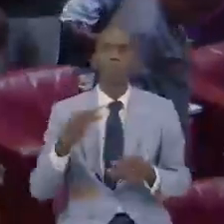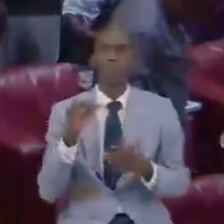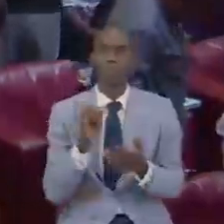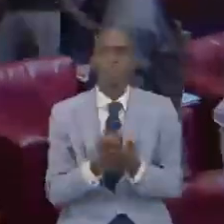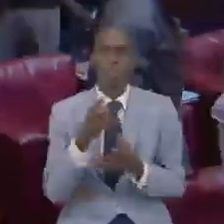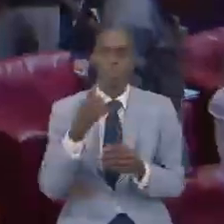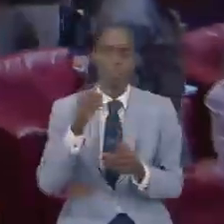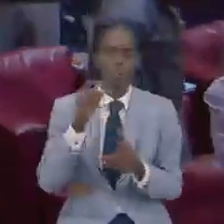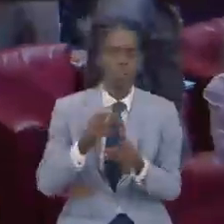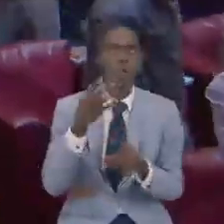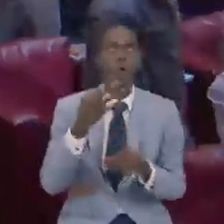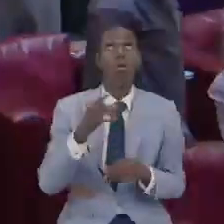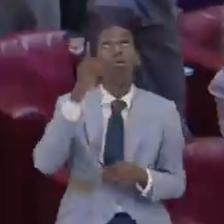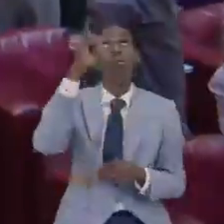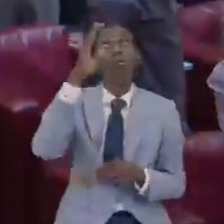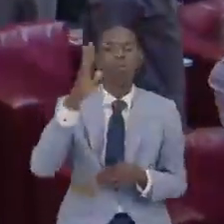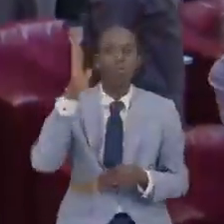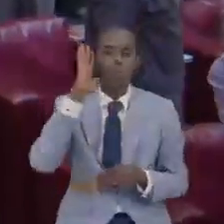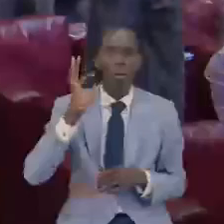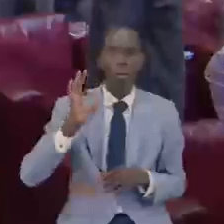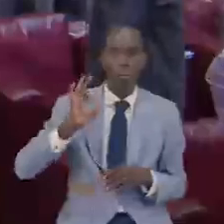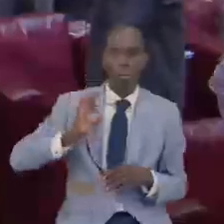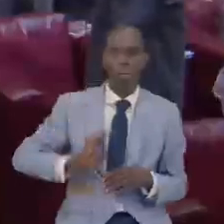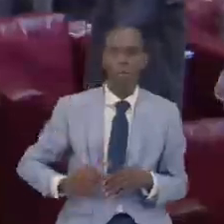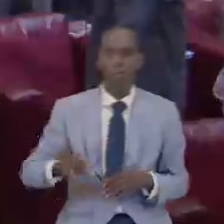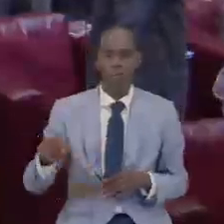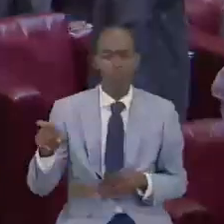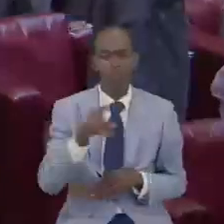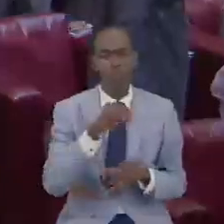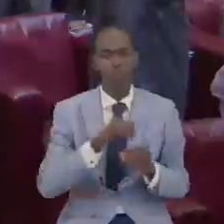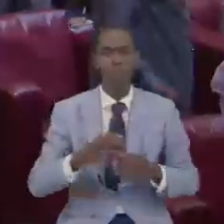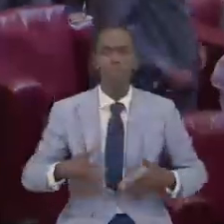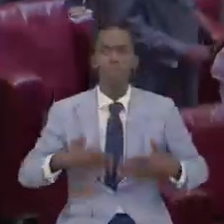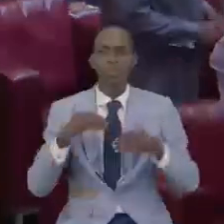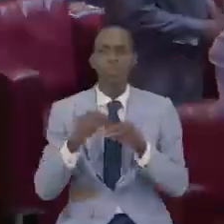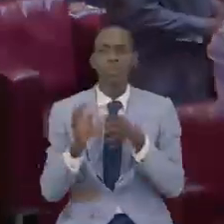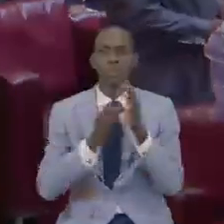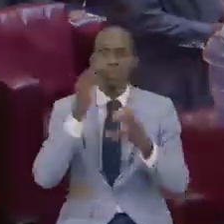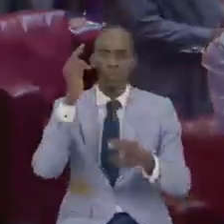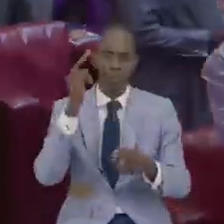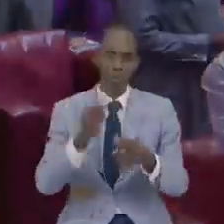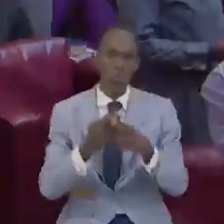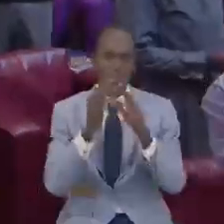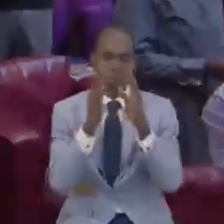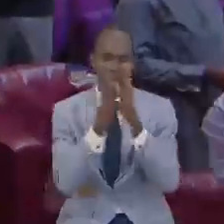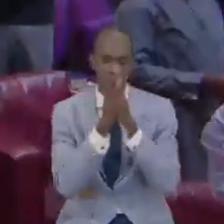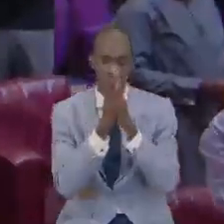God will profit you in your life in Jesus' name.